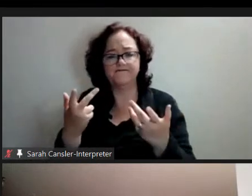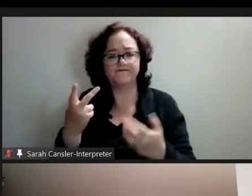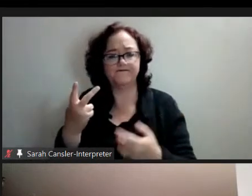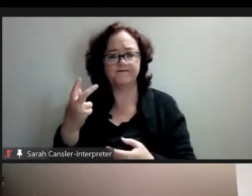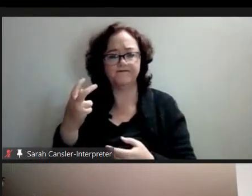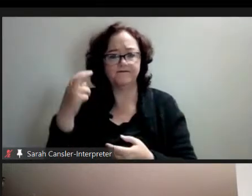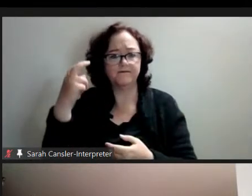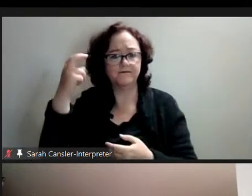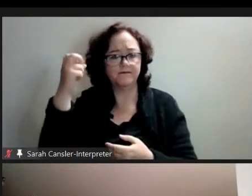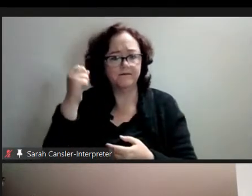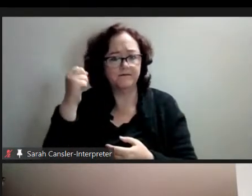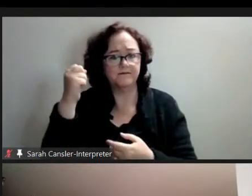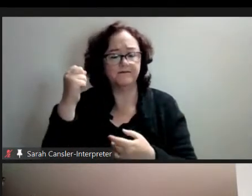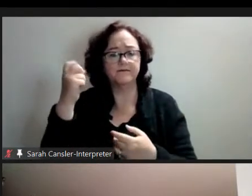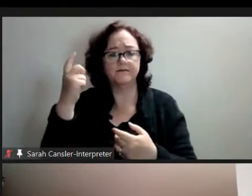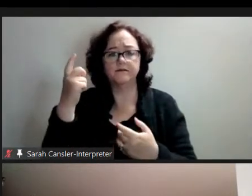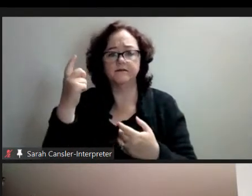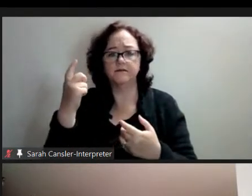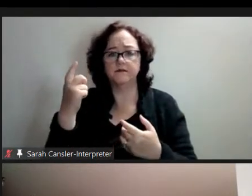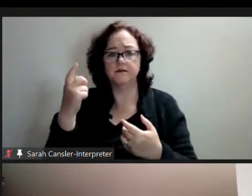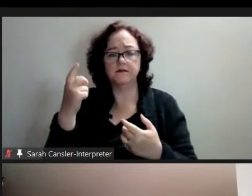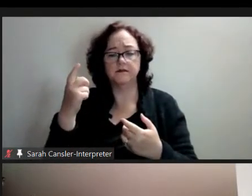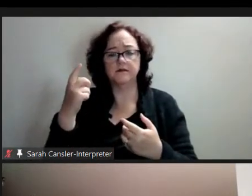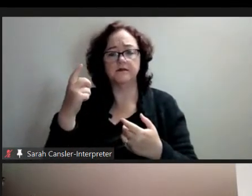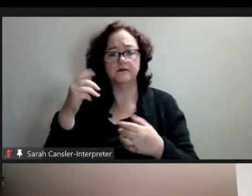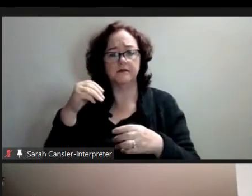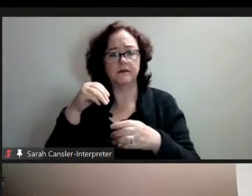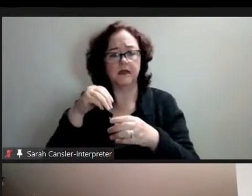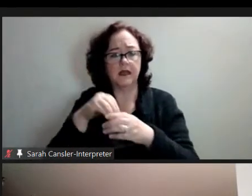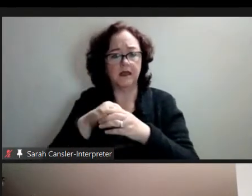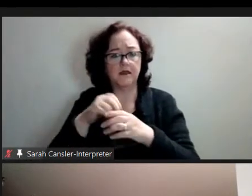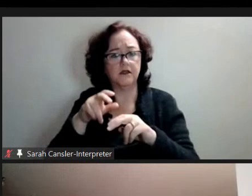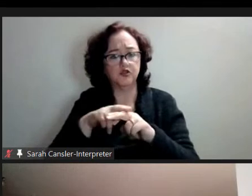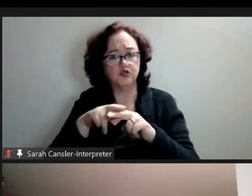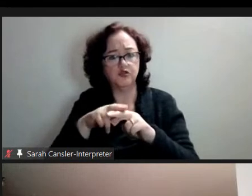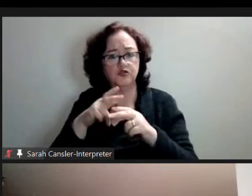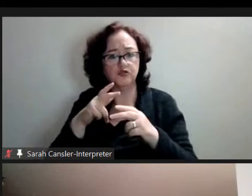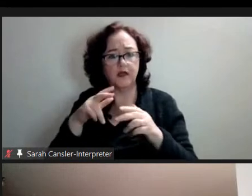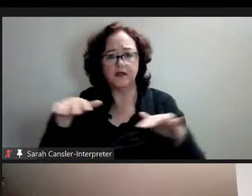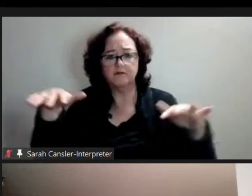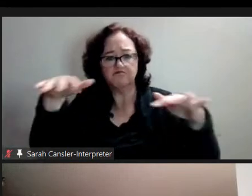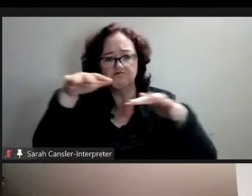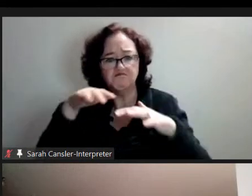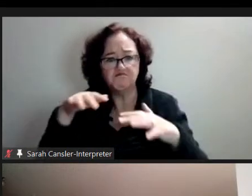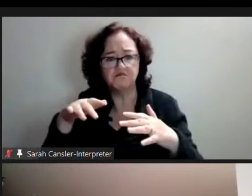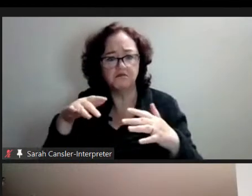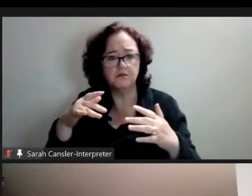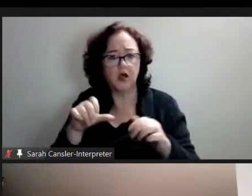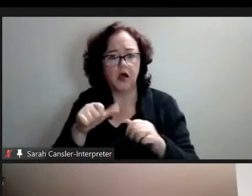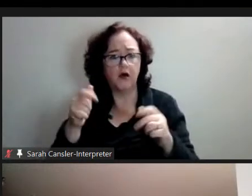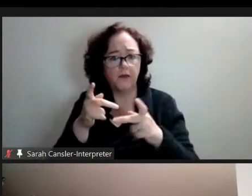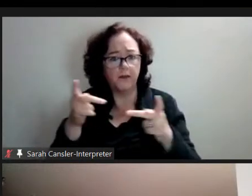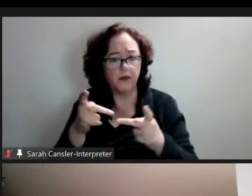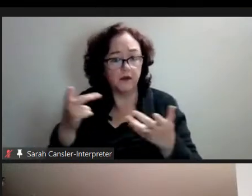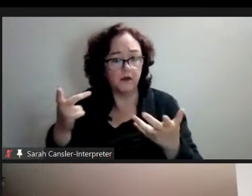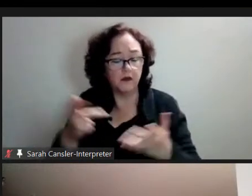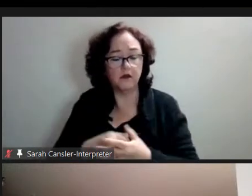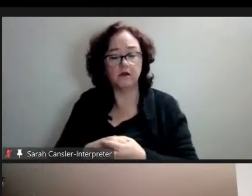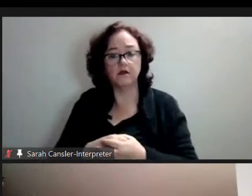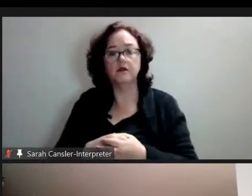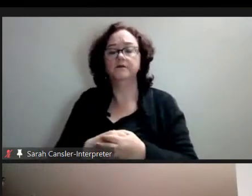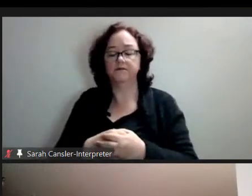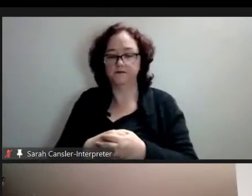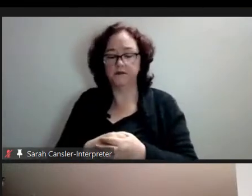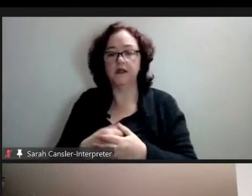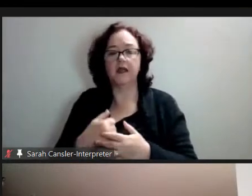device elsewhere in the train at a lower height? Well, yeah. So yeah, there are various handholds around